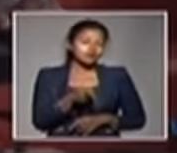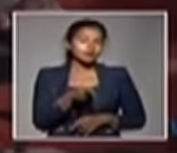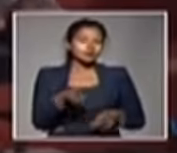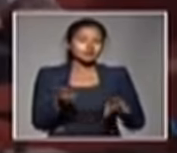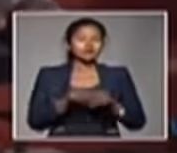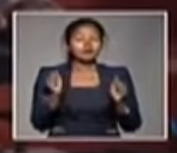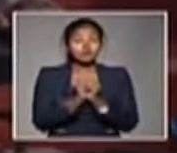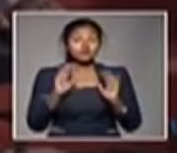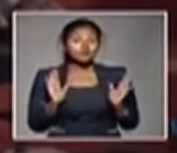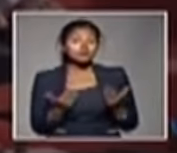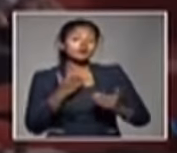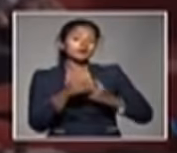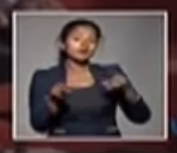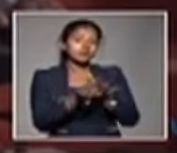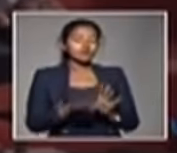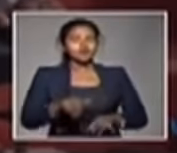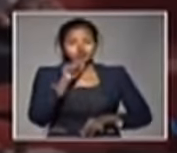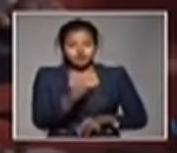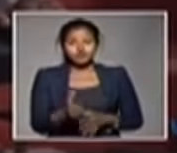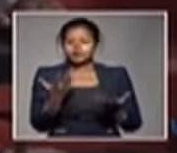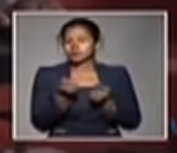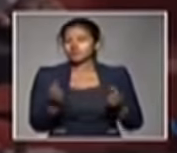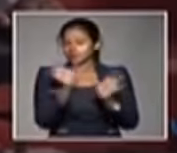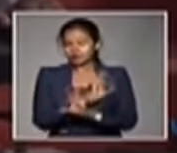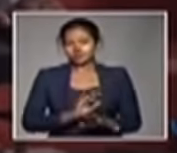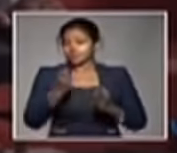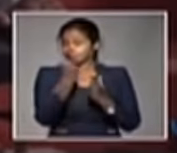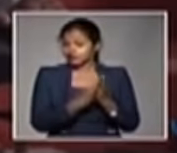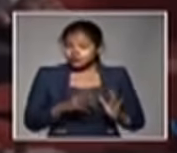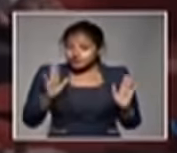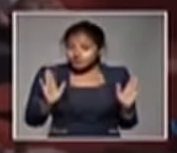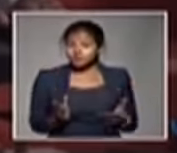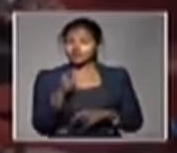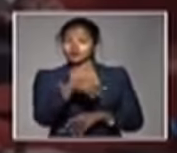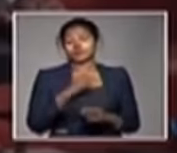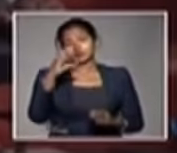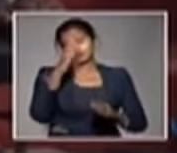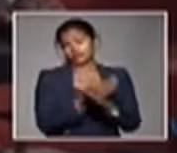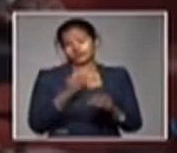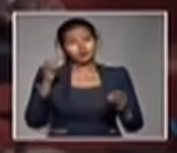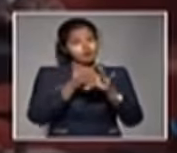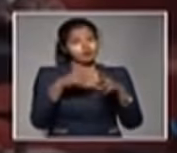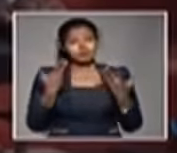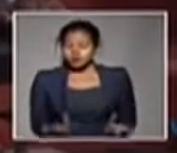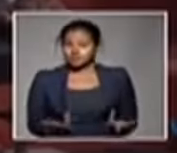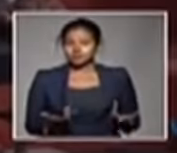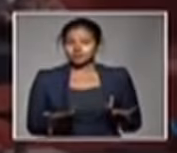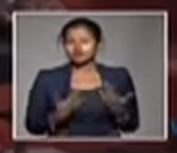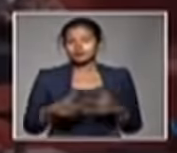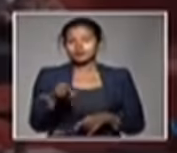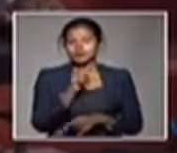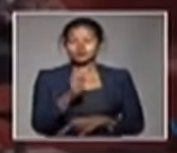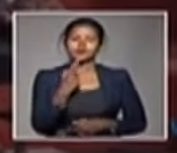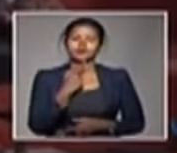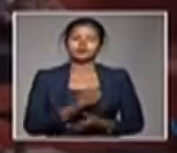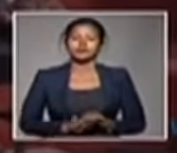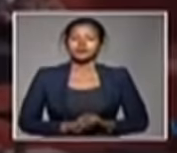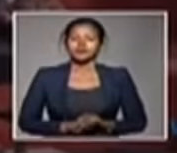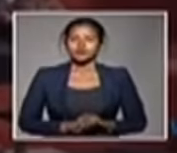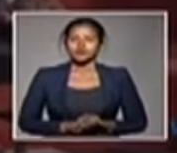that because we really do not have even laws to impose curfew properly. Yes, Minister.